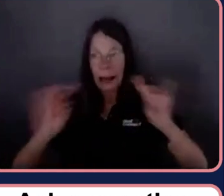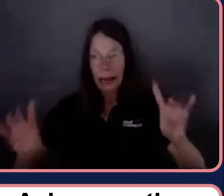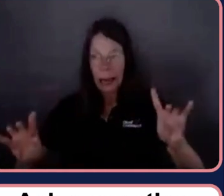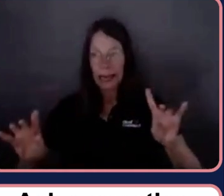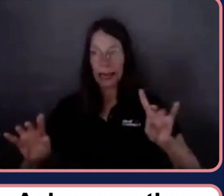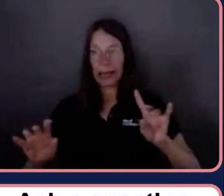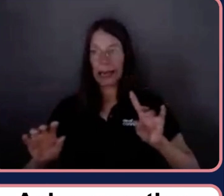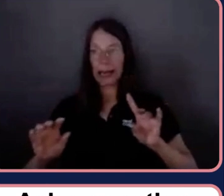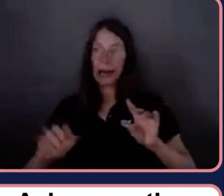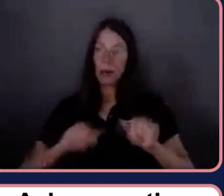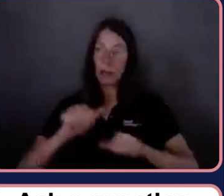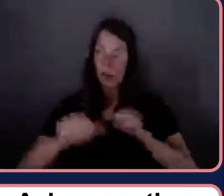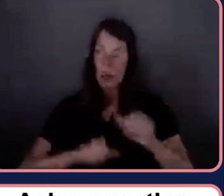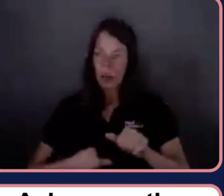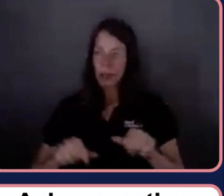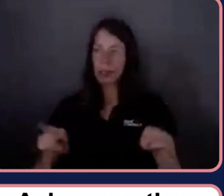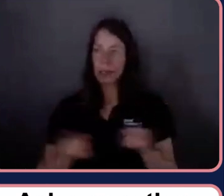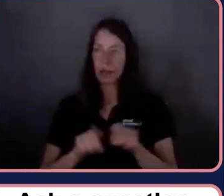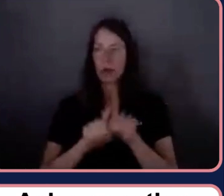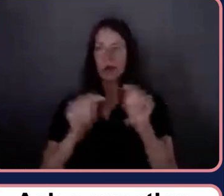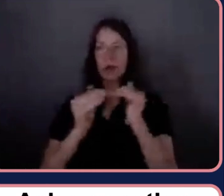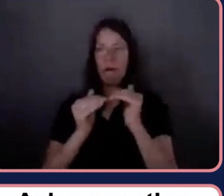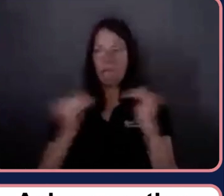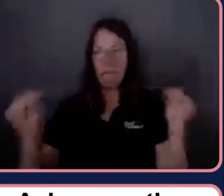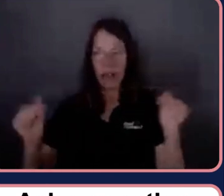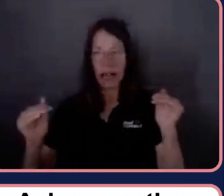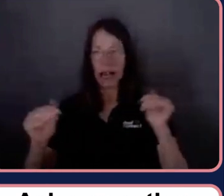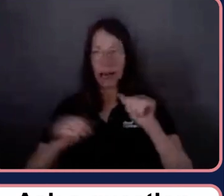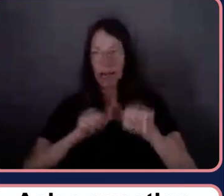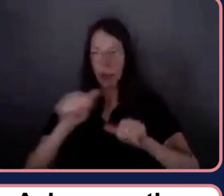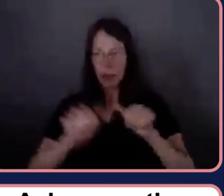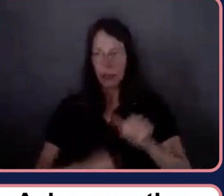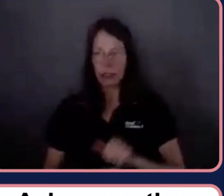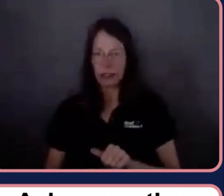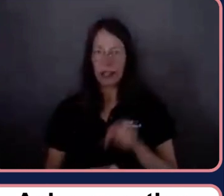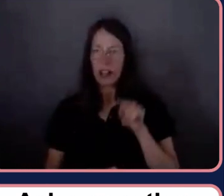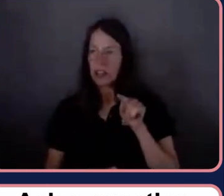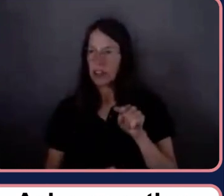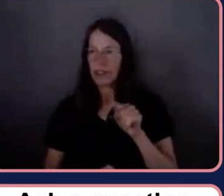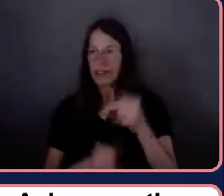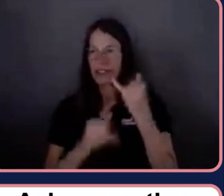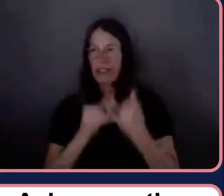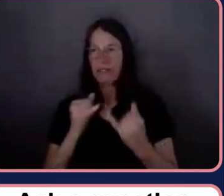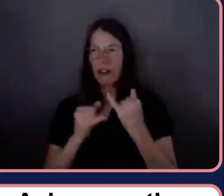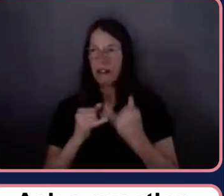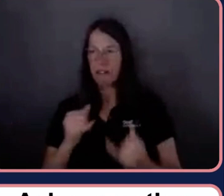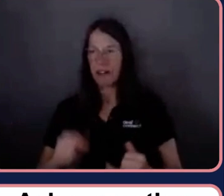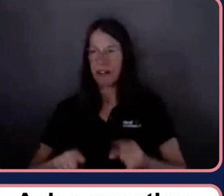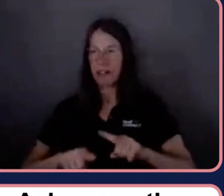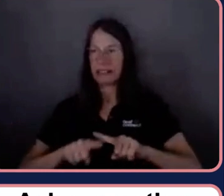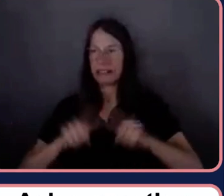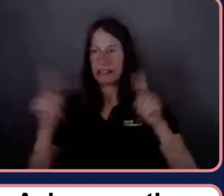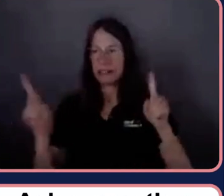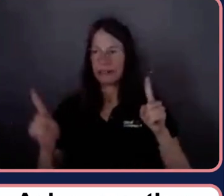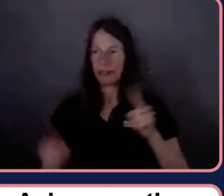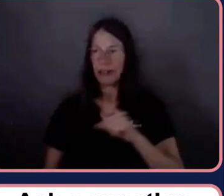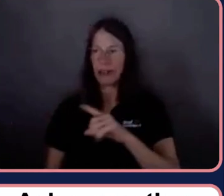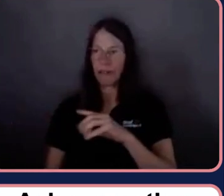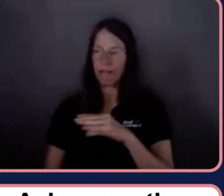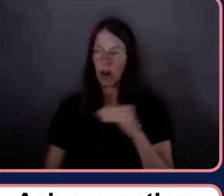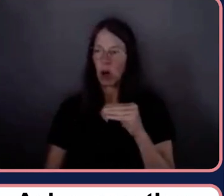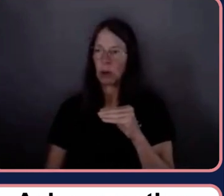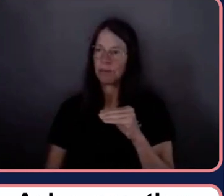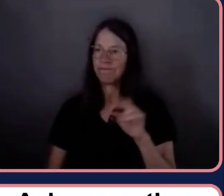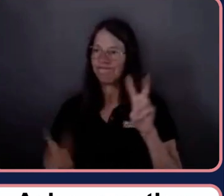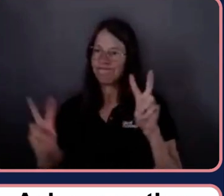about here is very, very different to what was proposed under independent assessments. This is a completely different